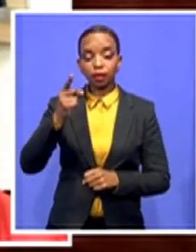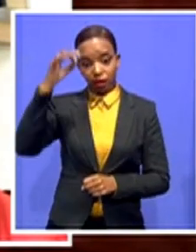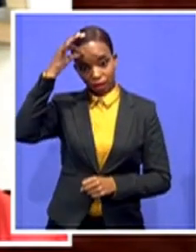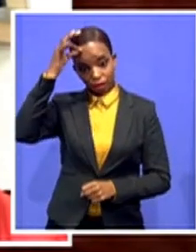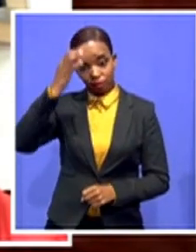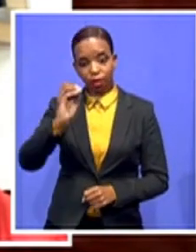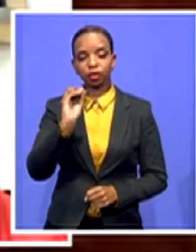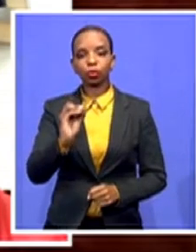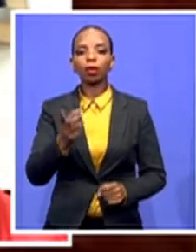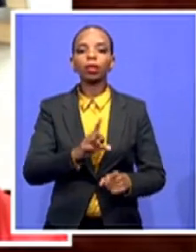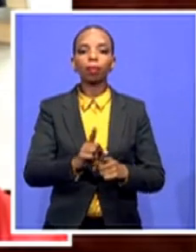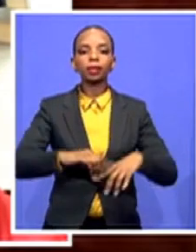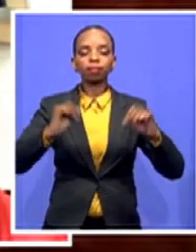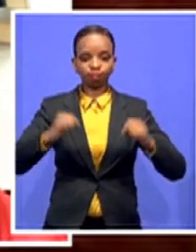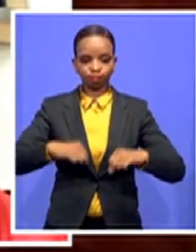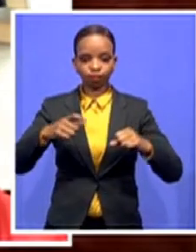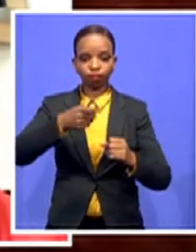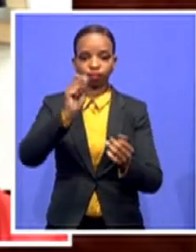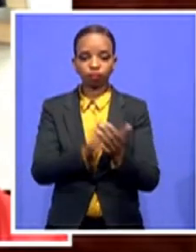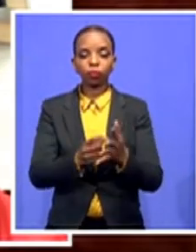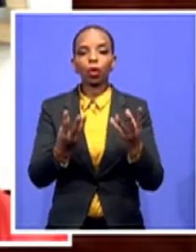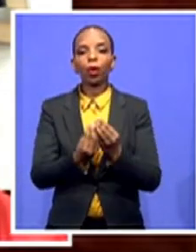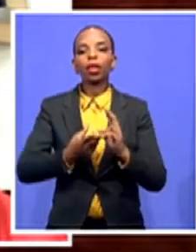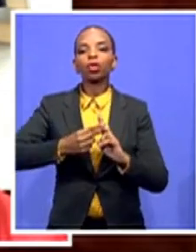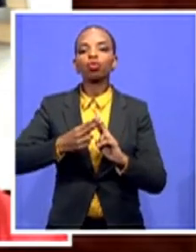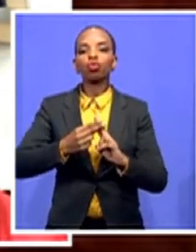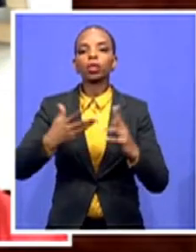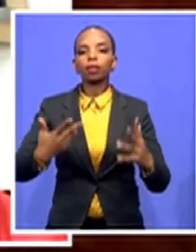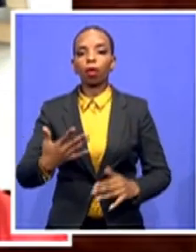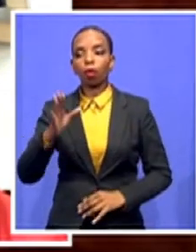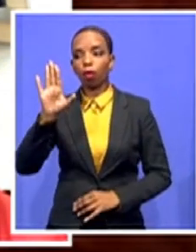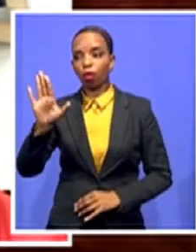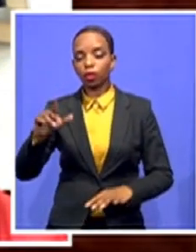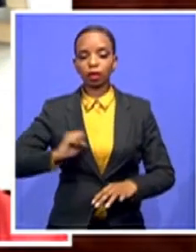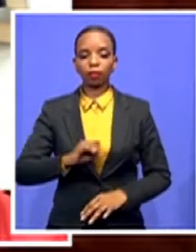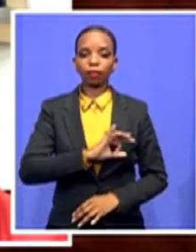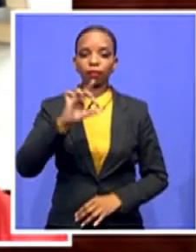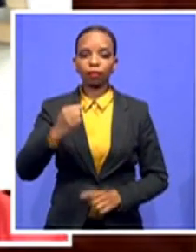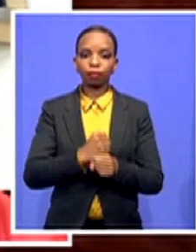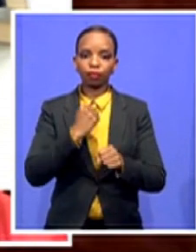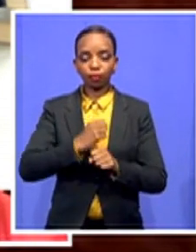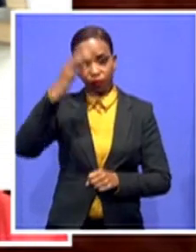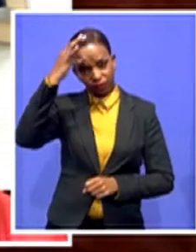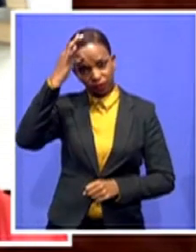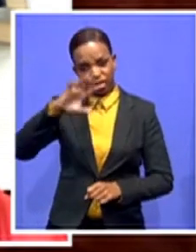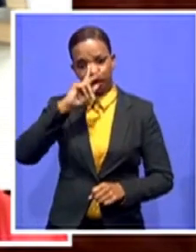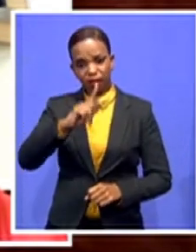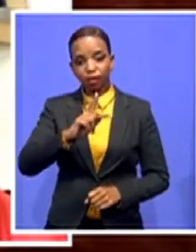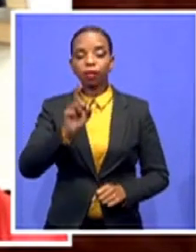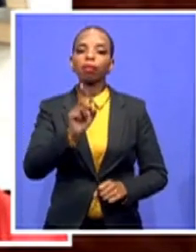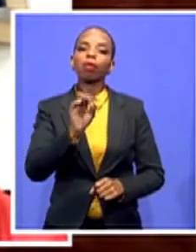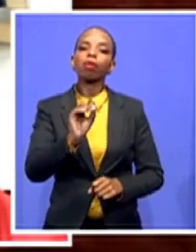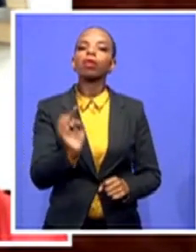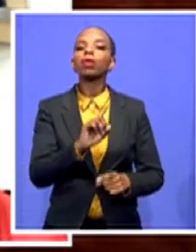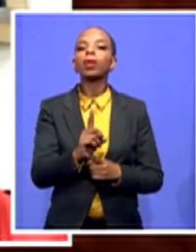sector unions. We saw government cutting the health budget by over 3.4 billion rands. We